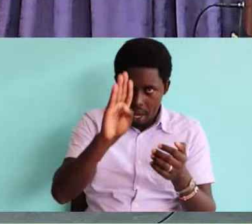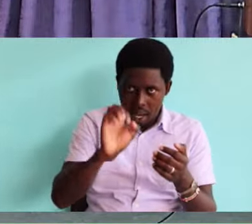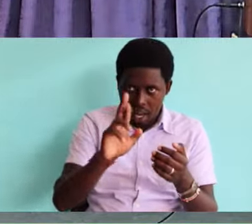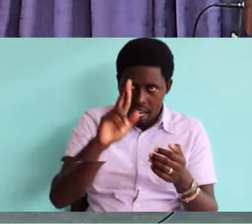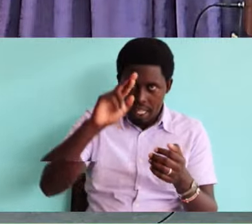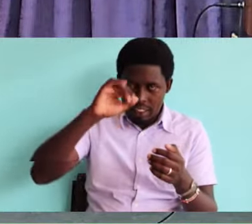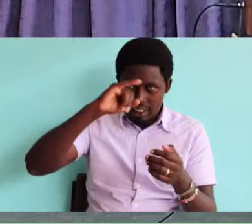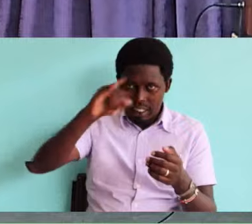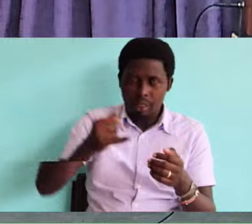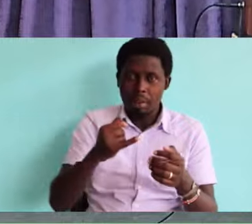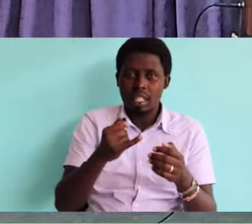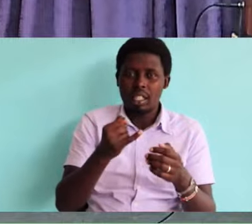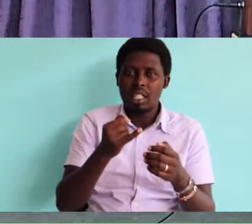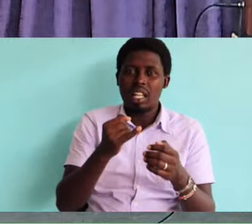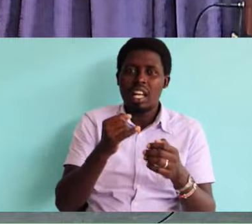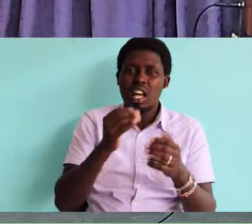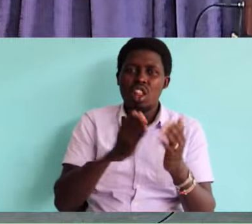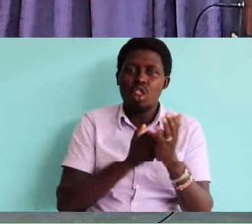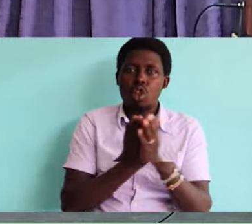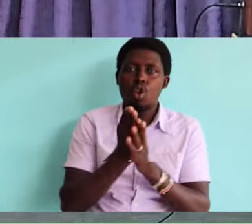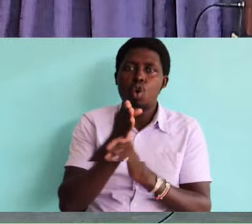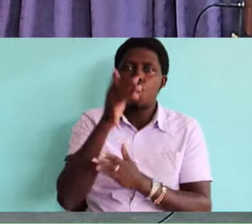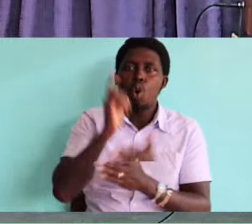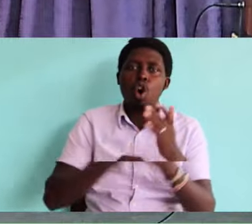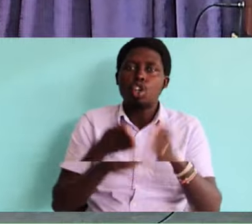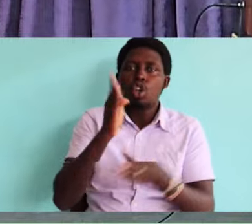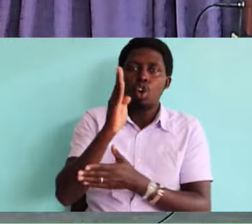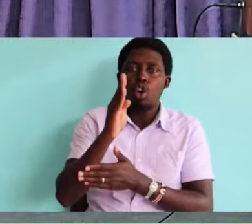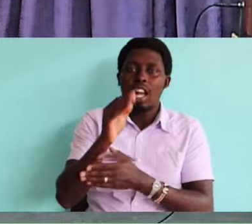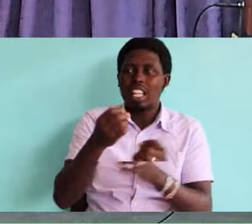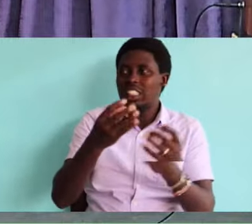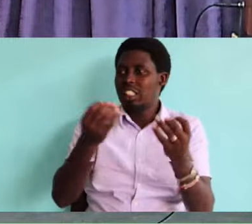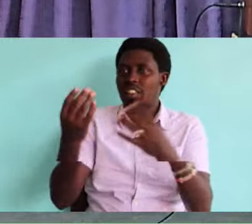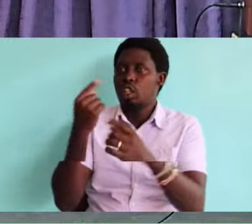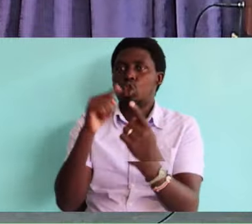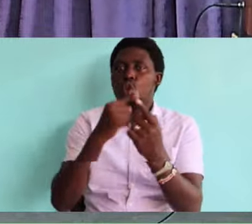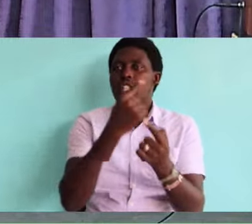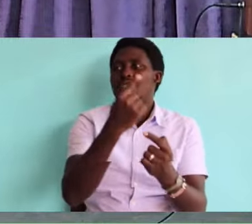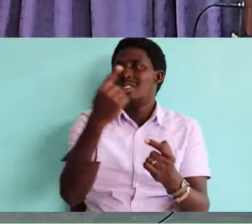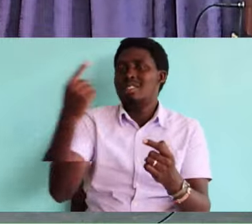faith God has distributed to each one of you."